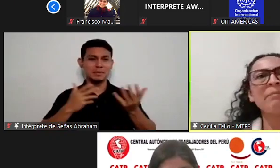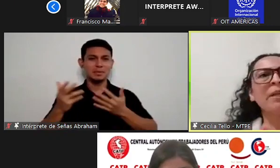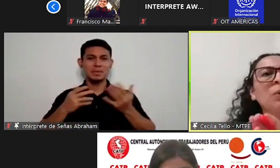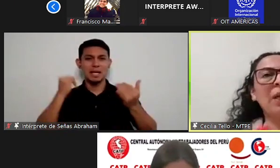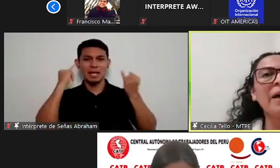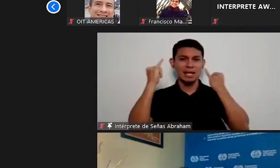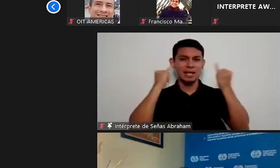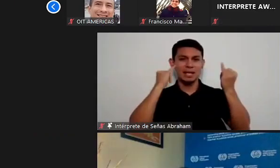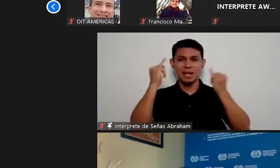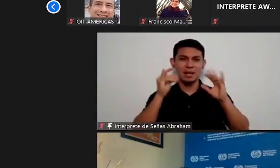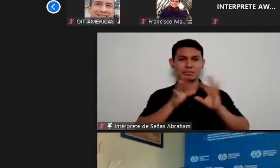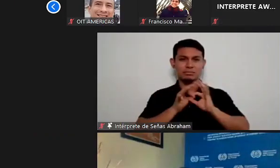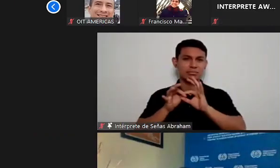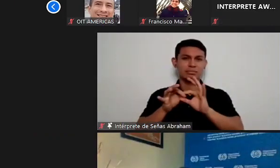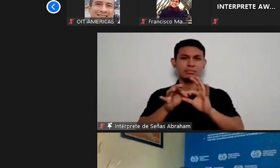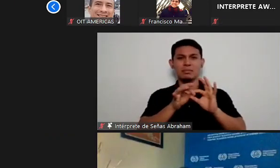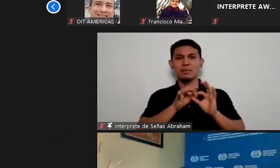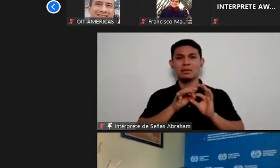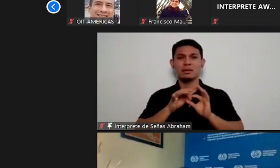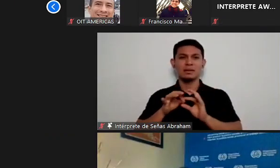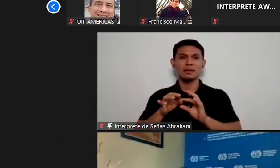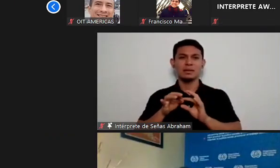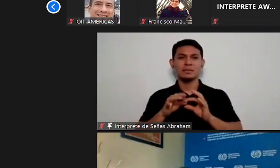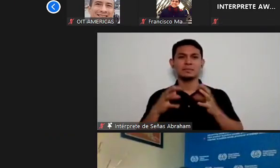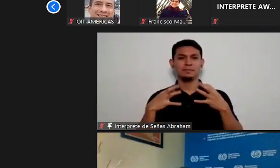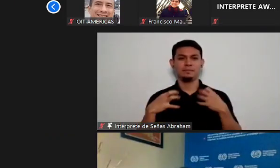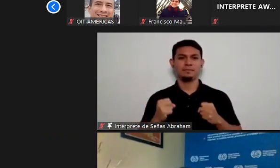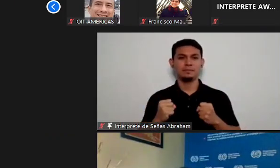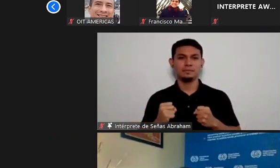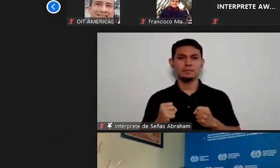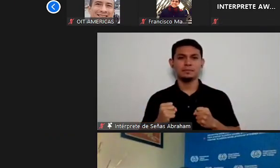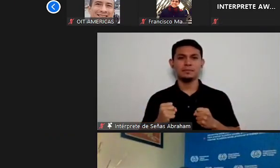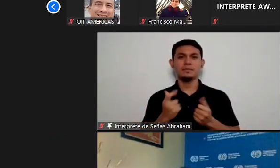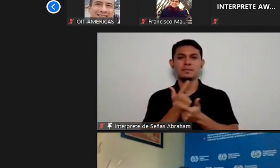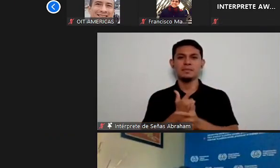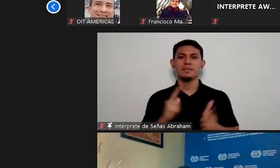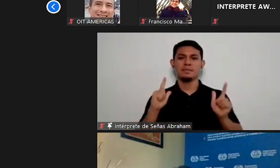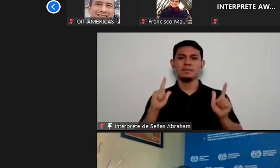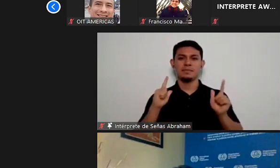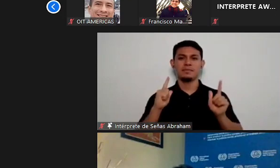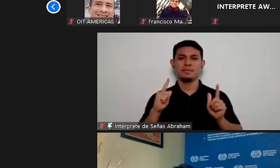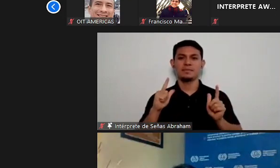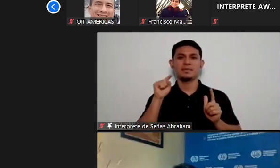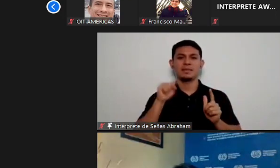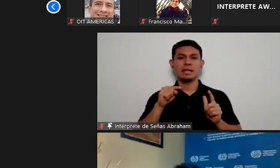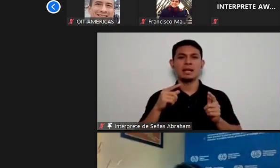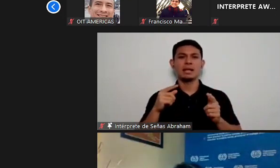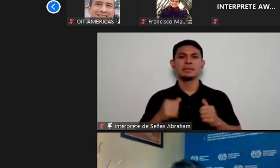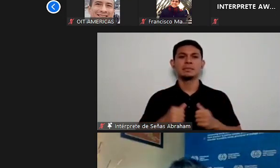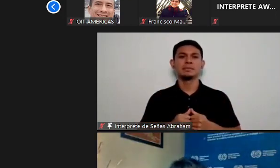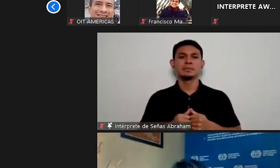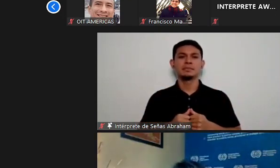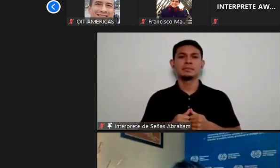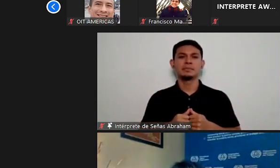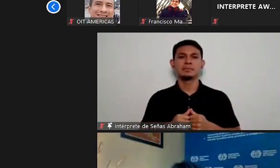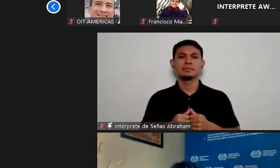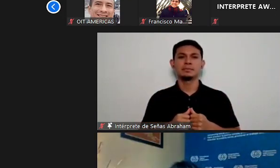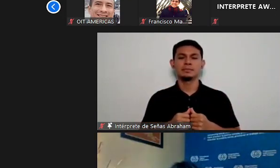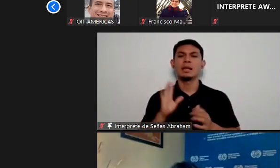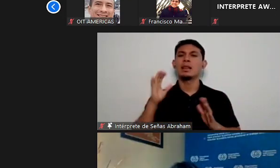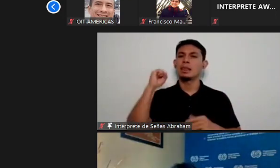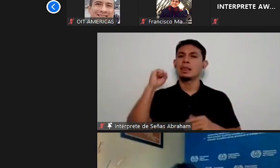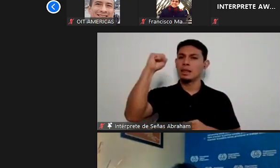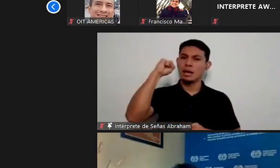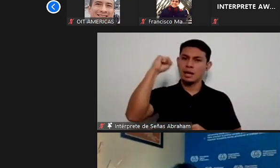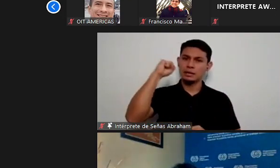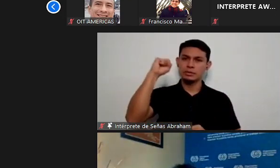able to present the ideas linked to strengthening the trade union freedom center exercise